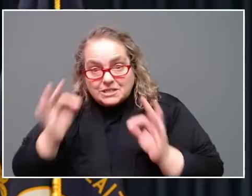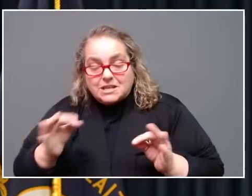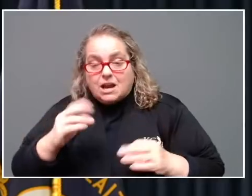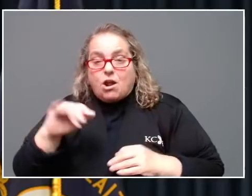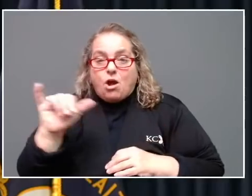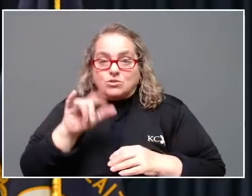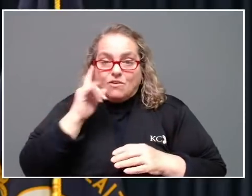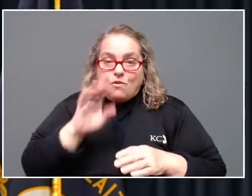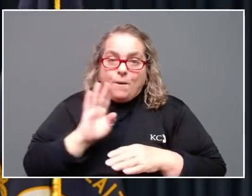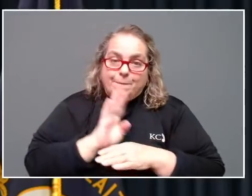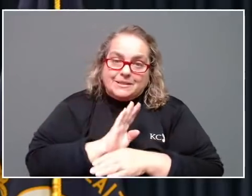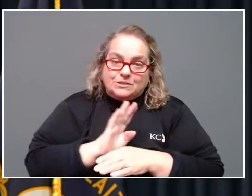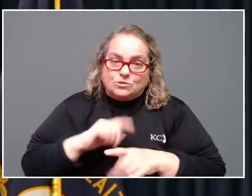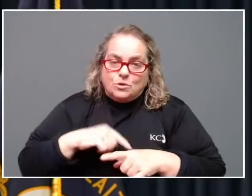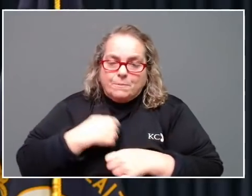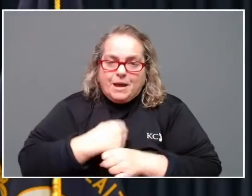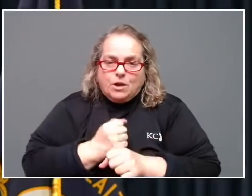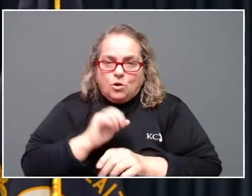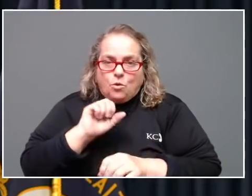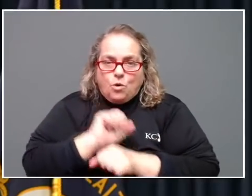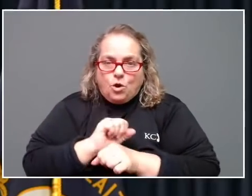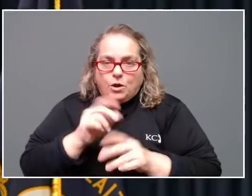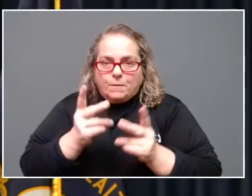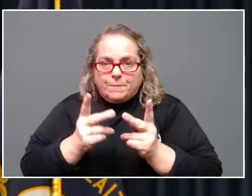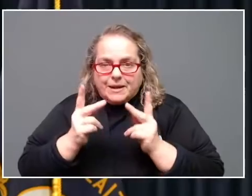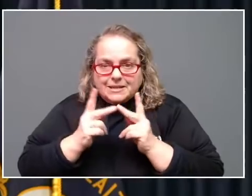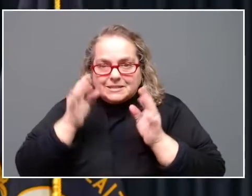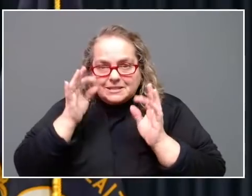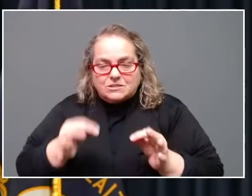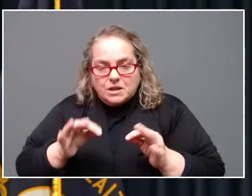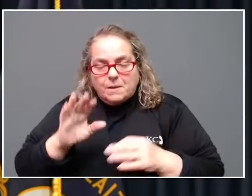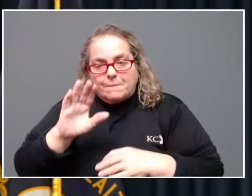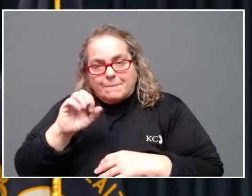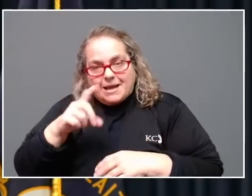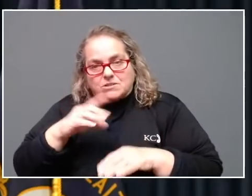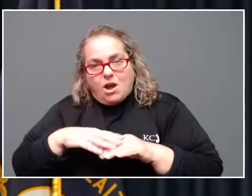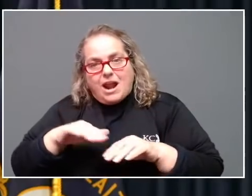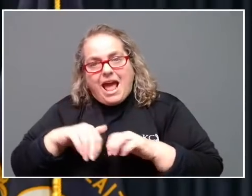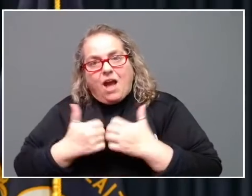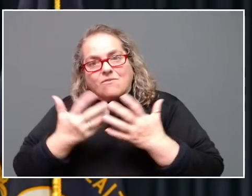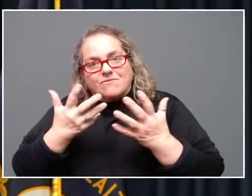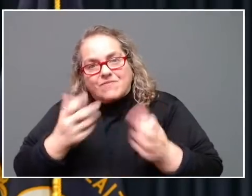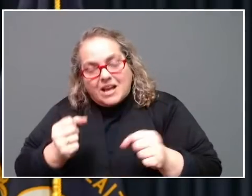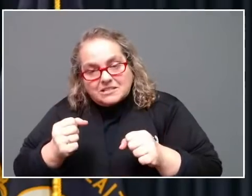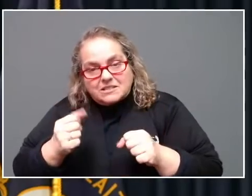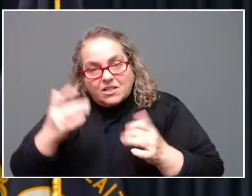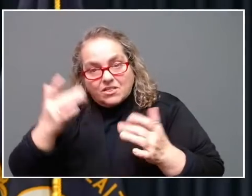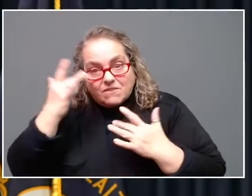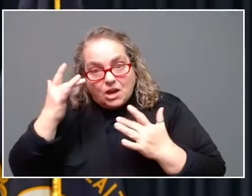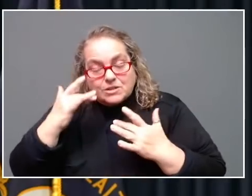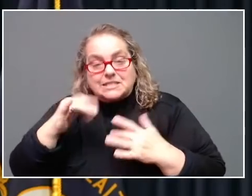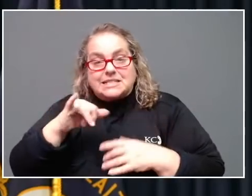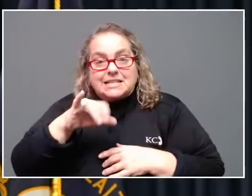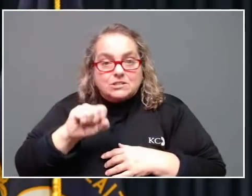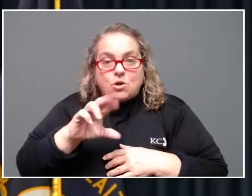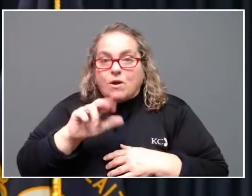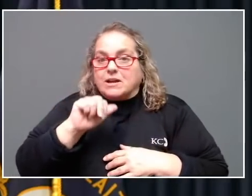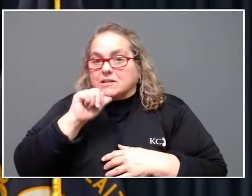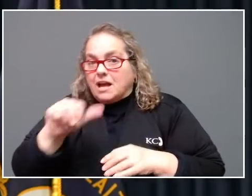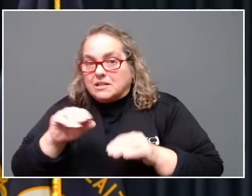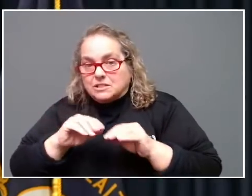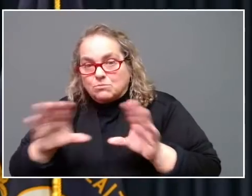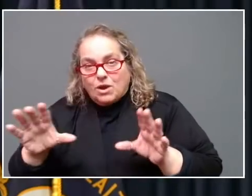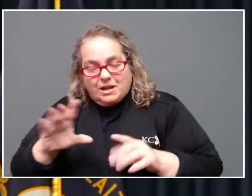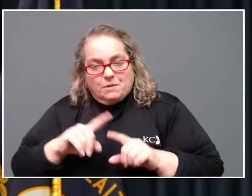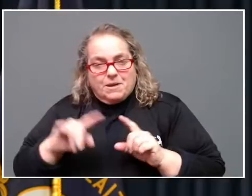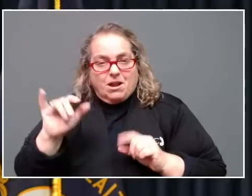make workplace decisions based on how fast the virus is or is not spreading. But I also think, looking